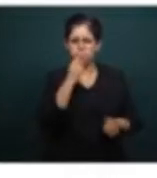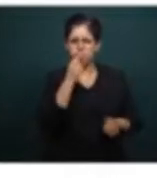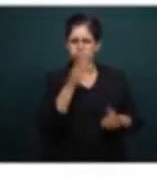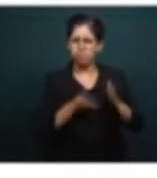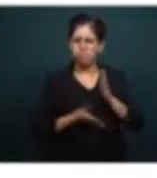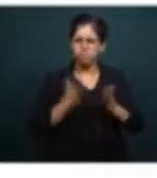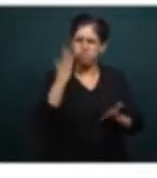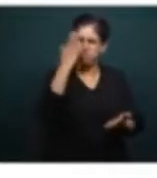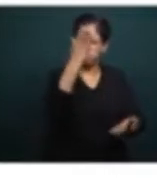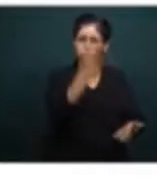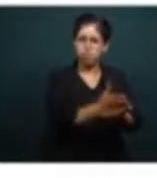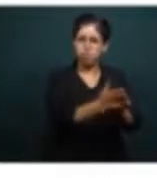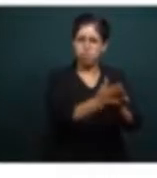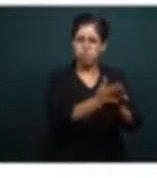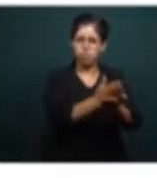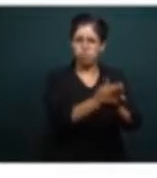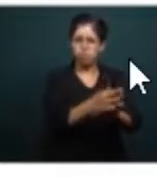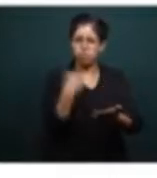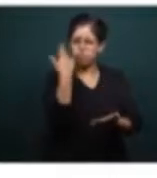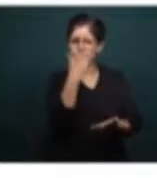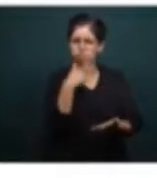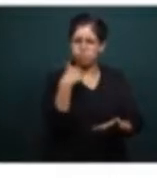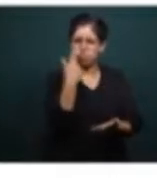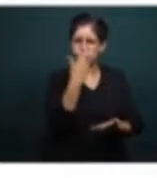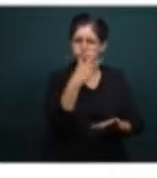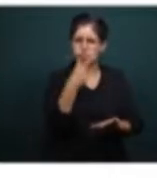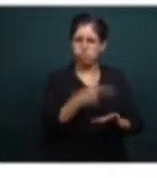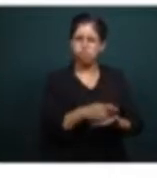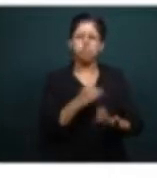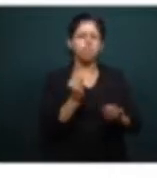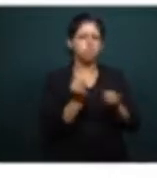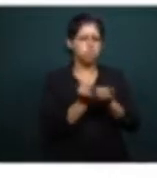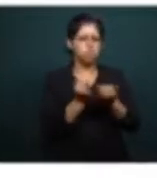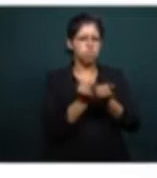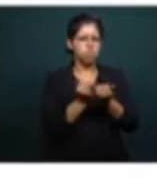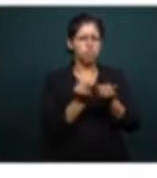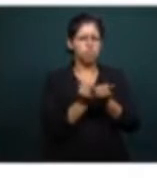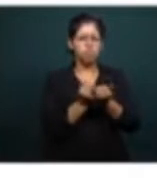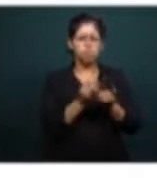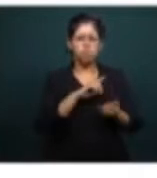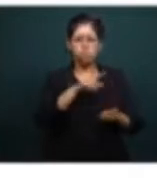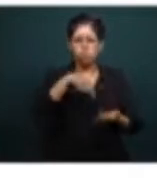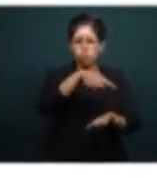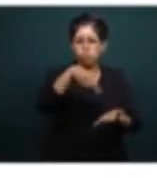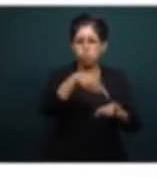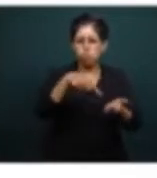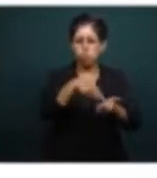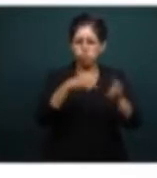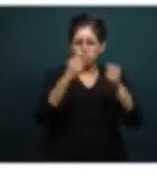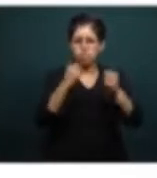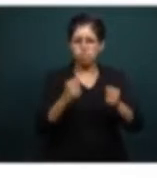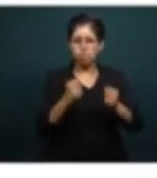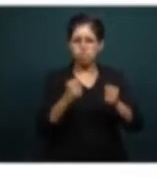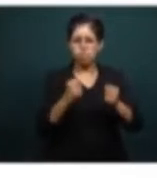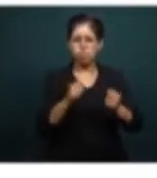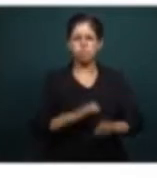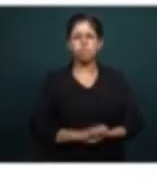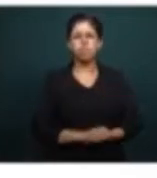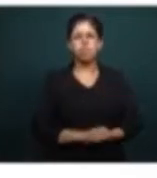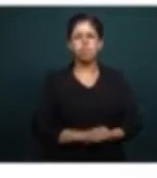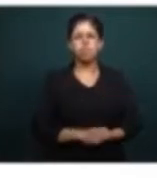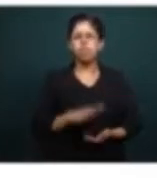So public forces and safety are going to be going to establish